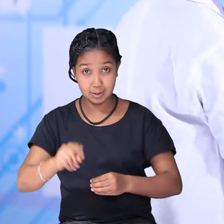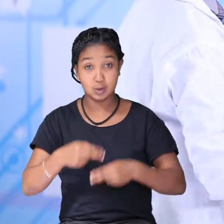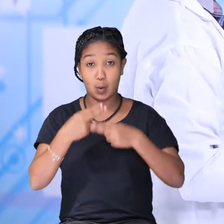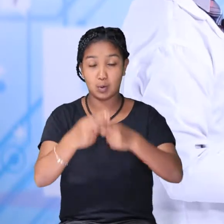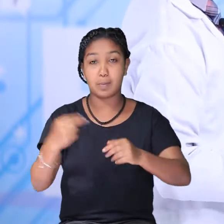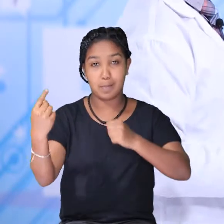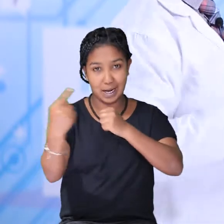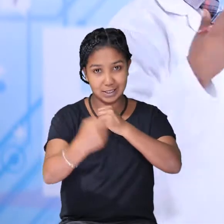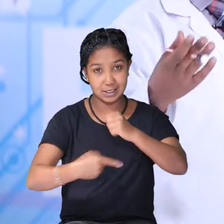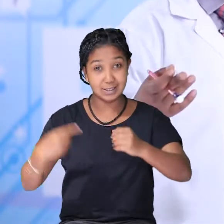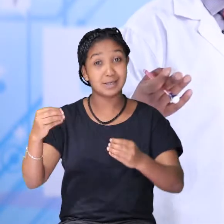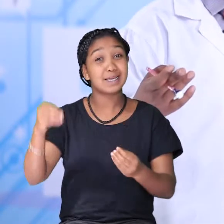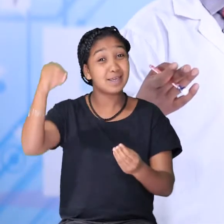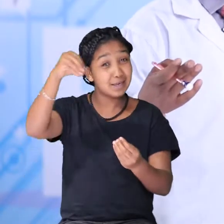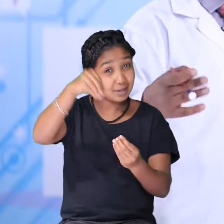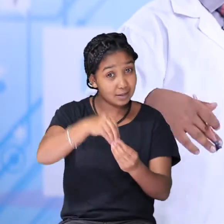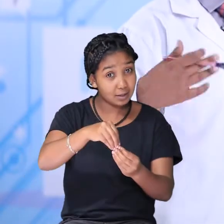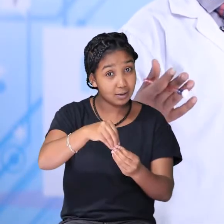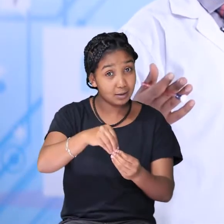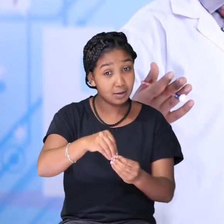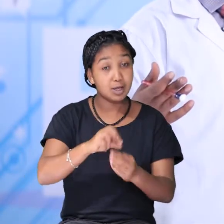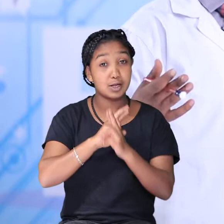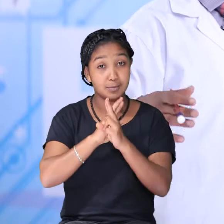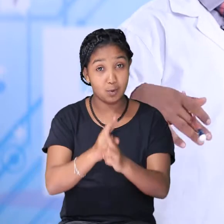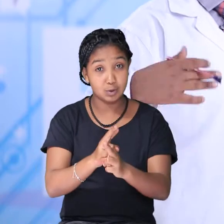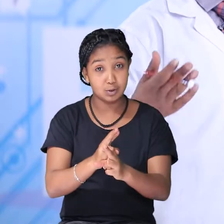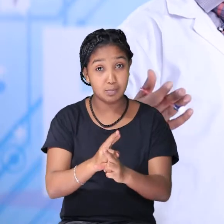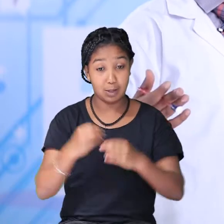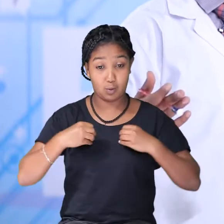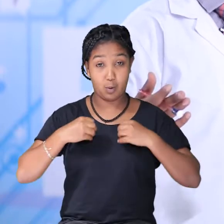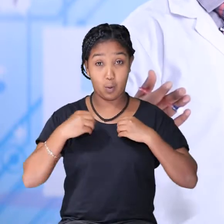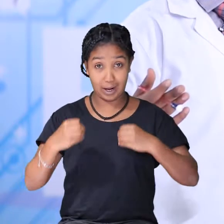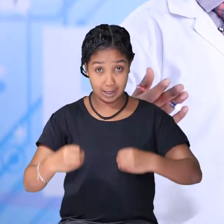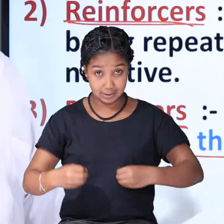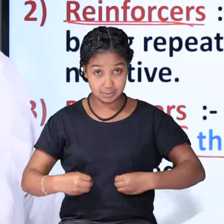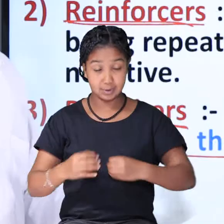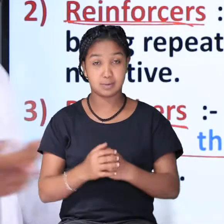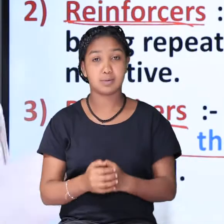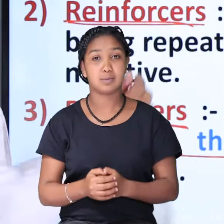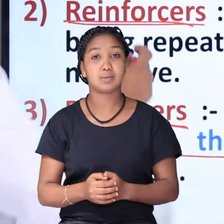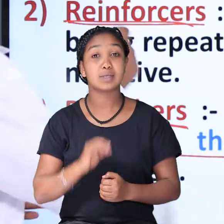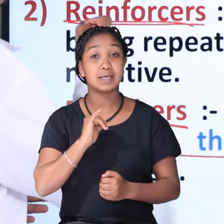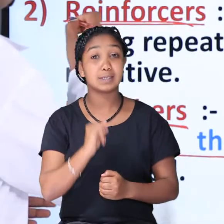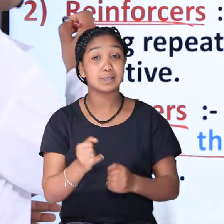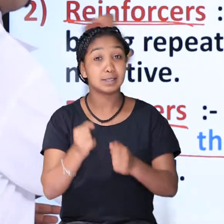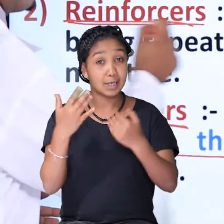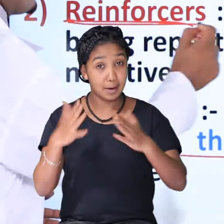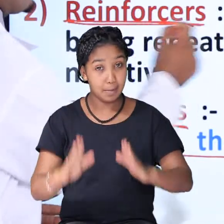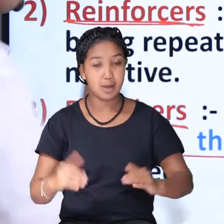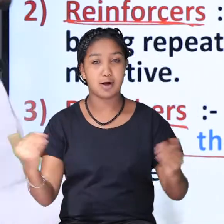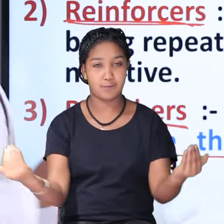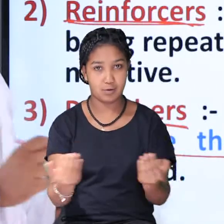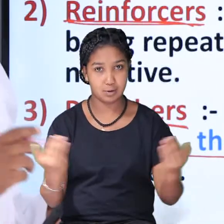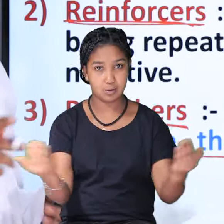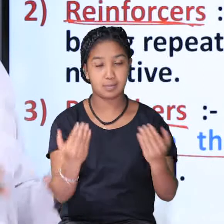punishers. Increasing a response by the organisms is done by